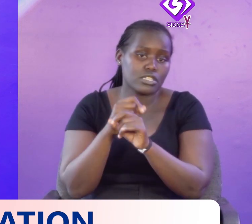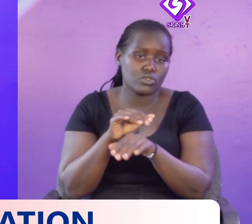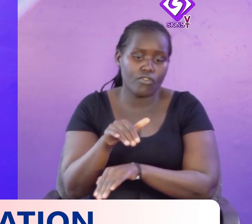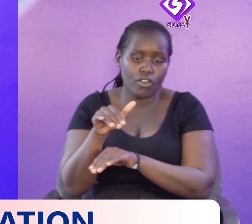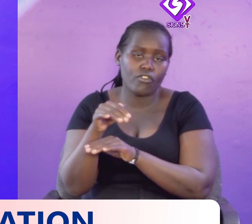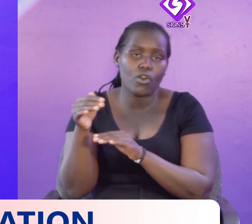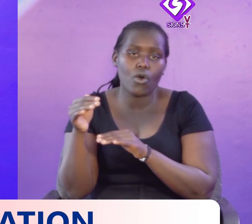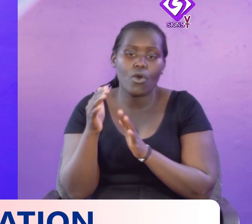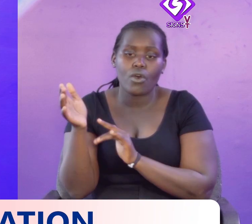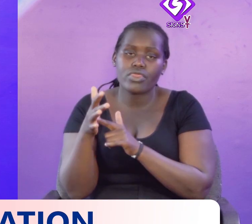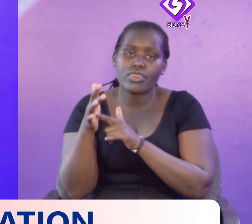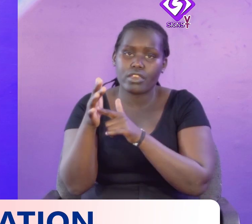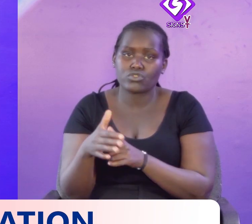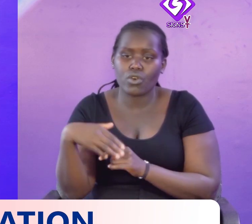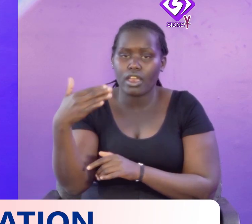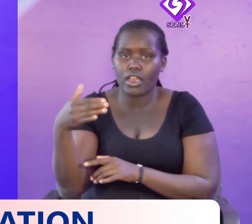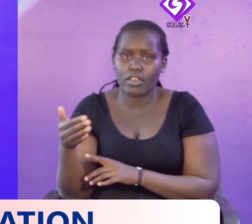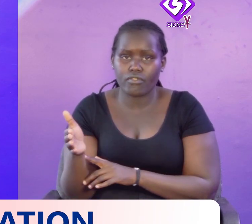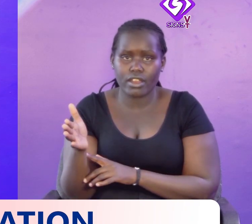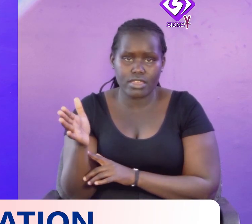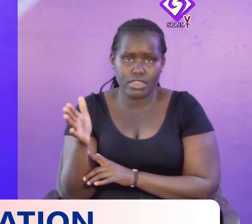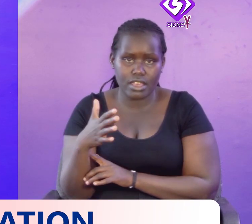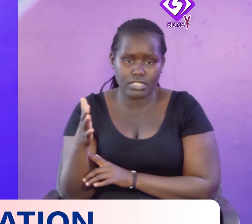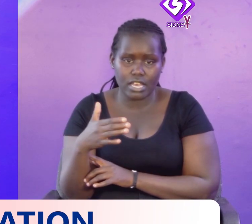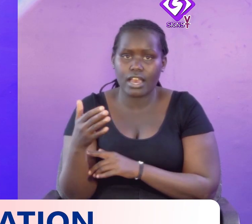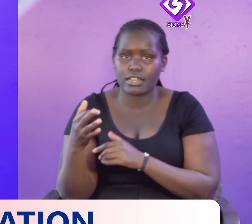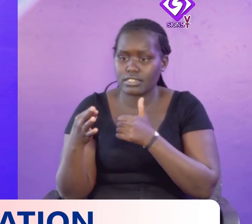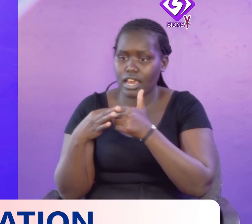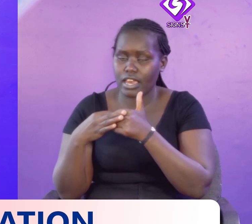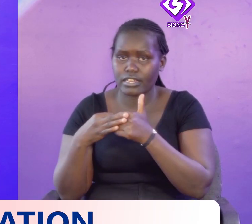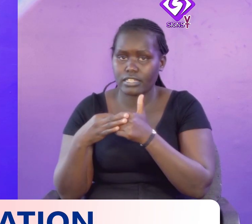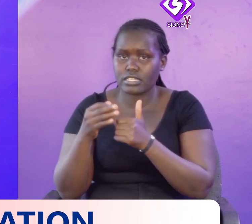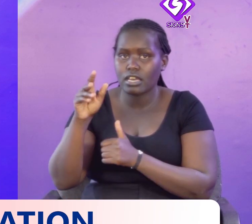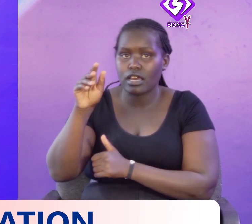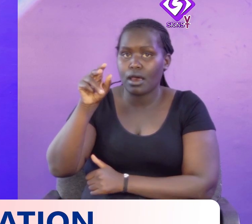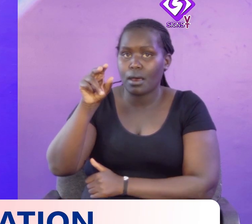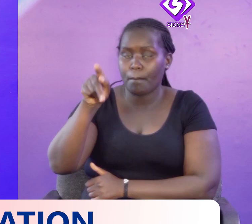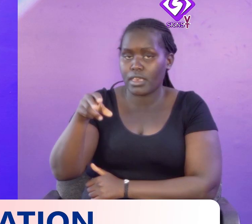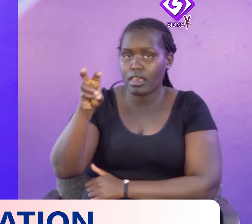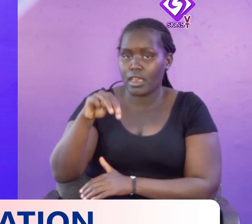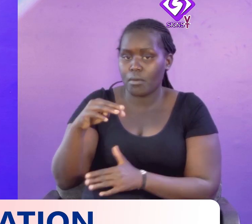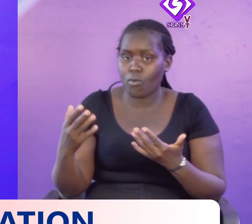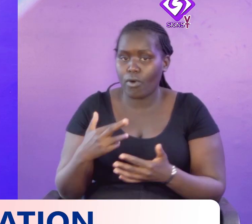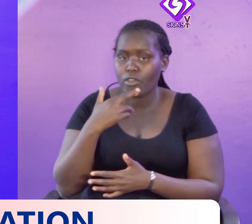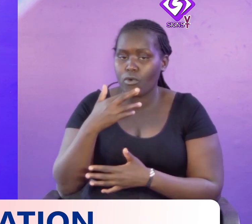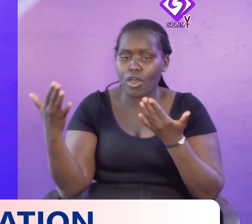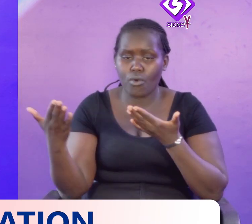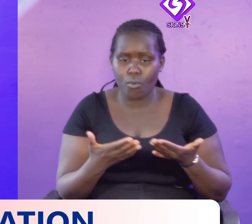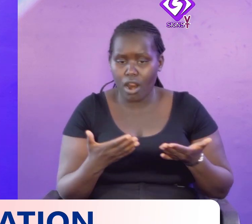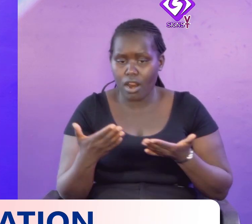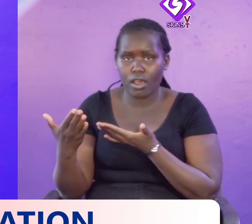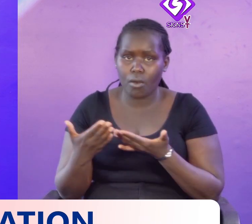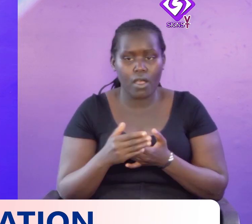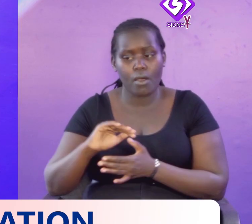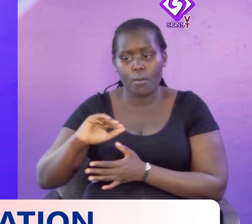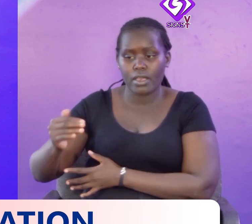Thursday, 8 p.m. Bila kufail. Every Thursday, 8 p.m. Wherever you are, karibu sana in the cities of Kenya,